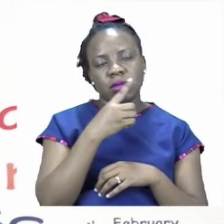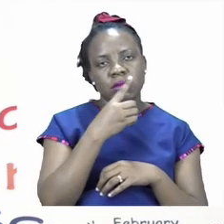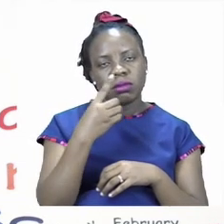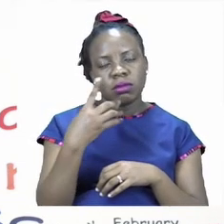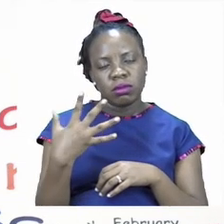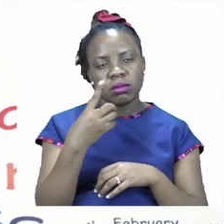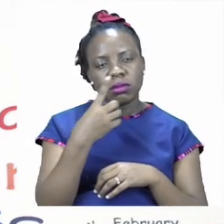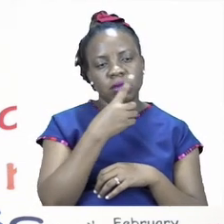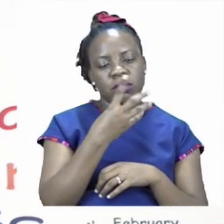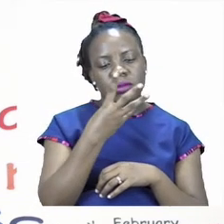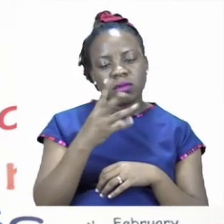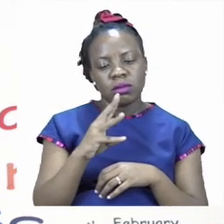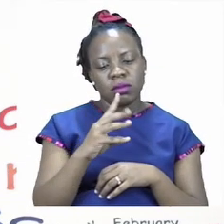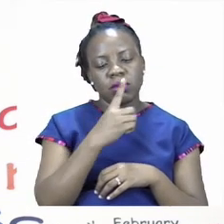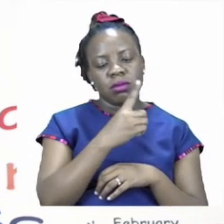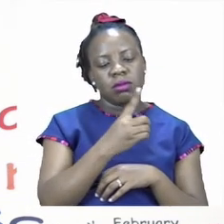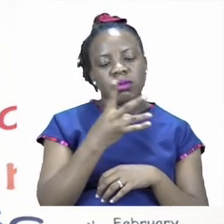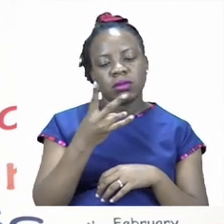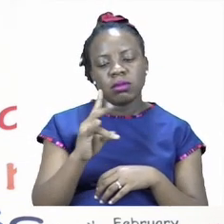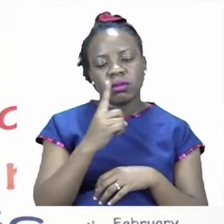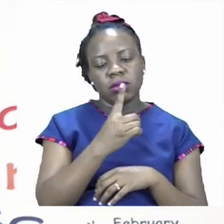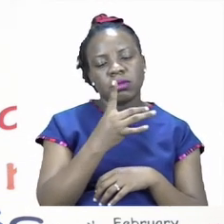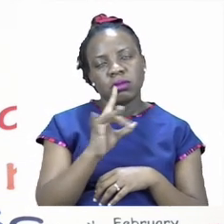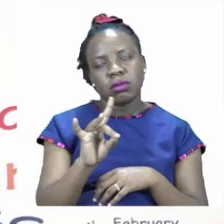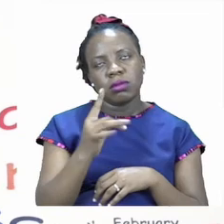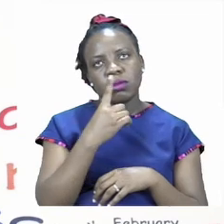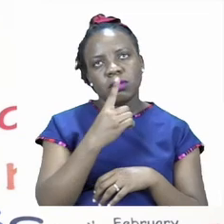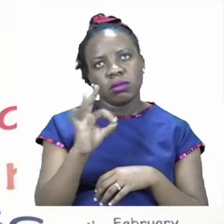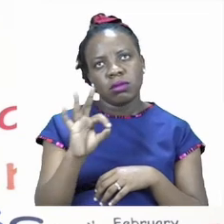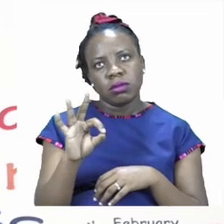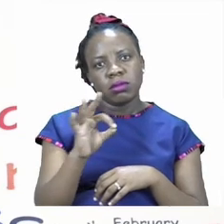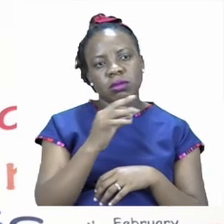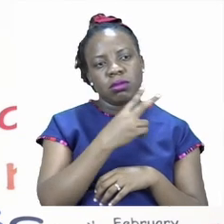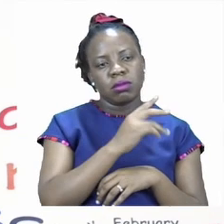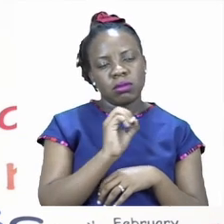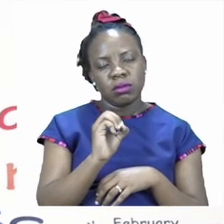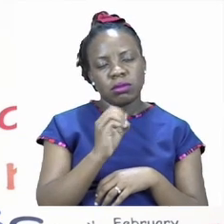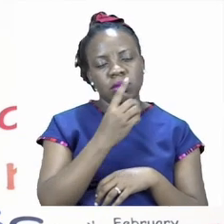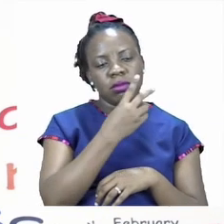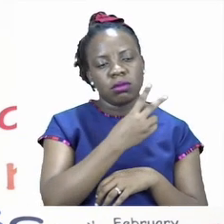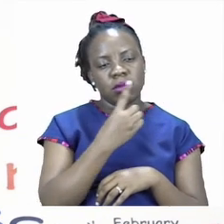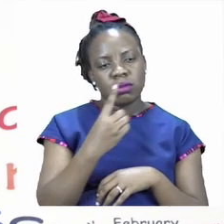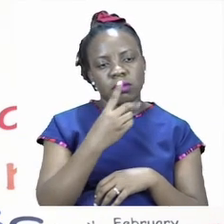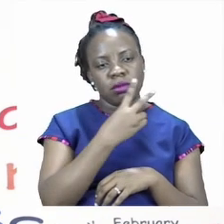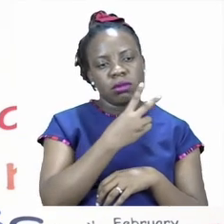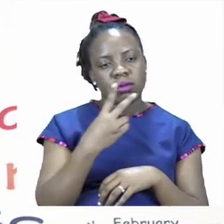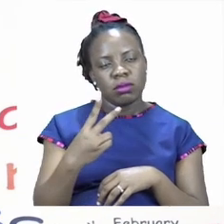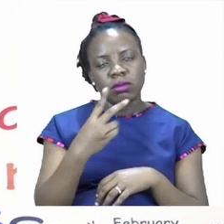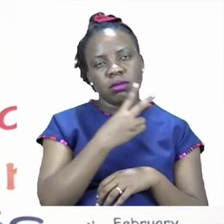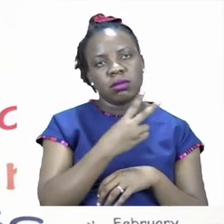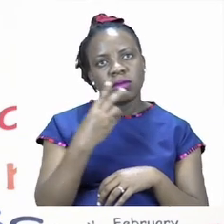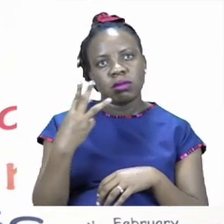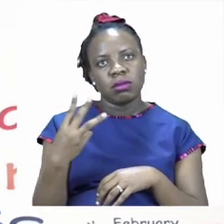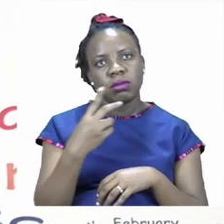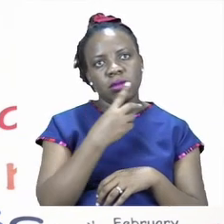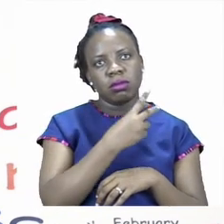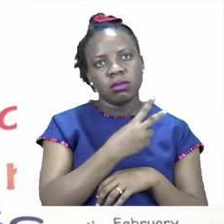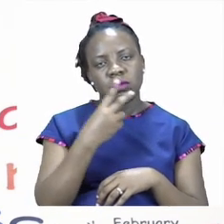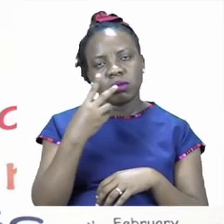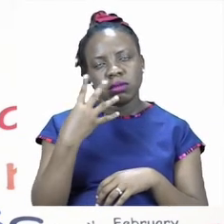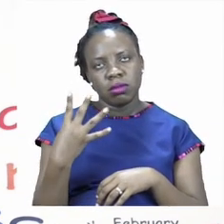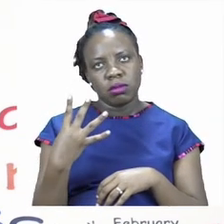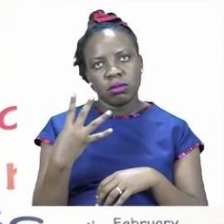15, 16, 17, 18, 19, 20, 21, 22, 23,